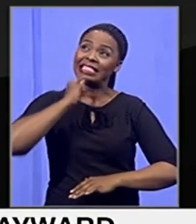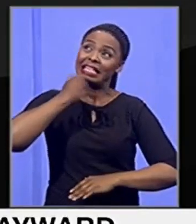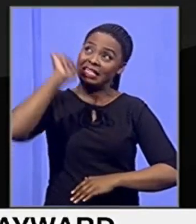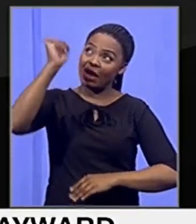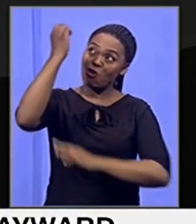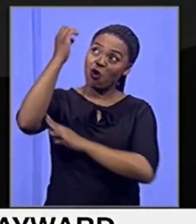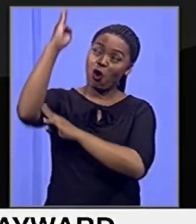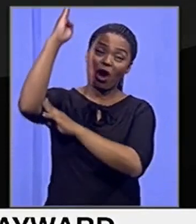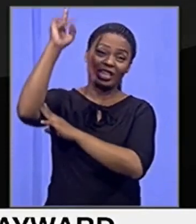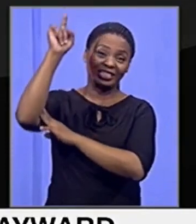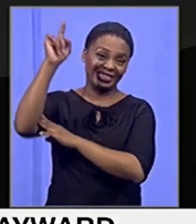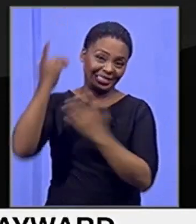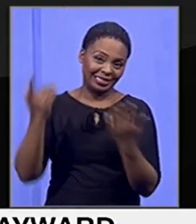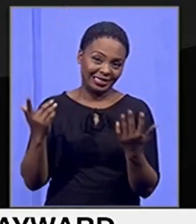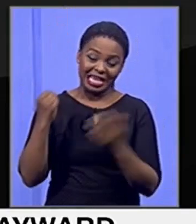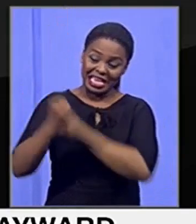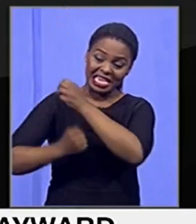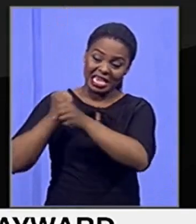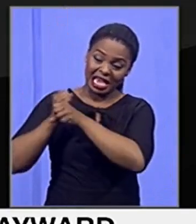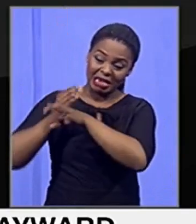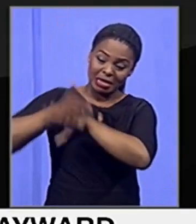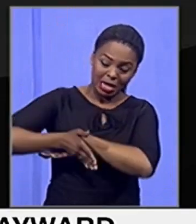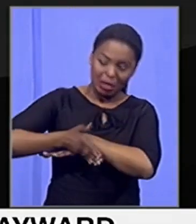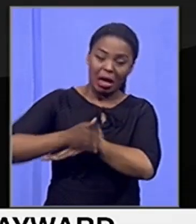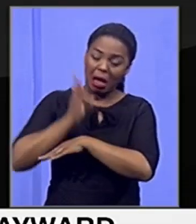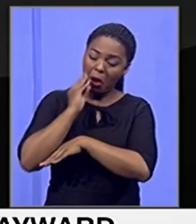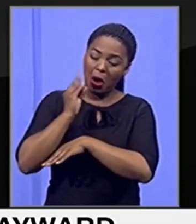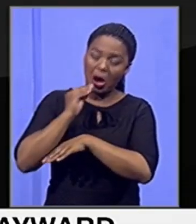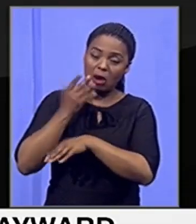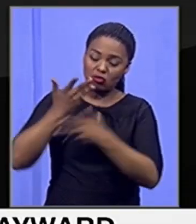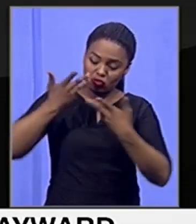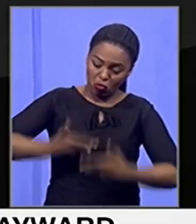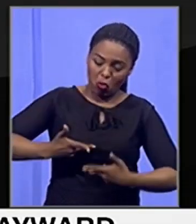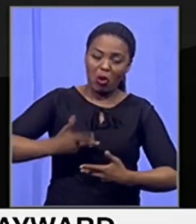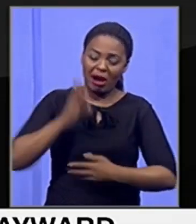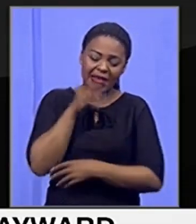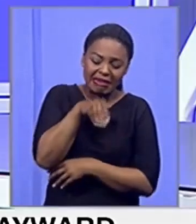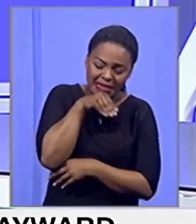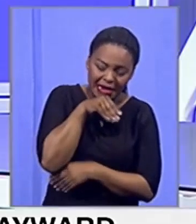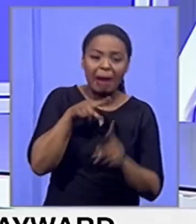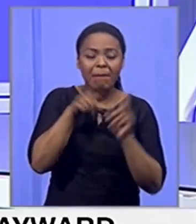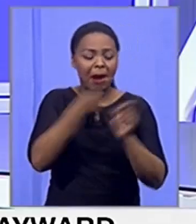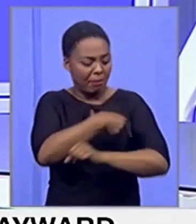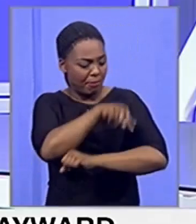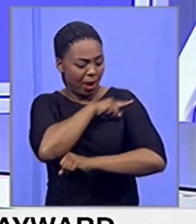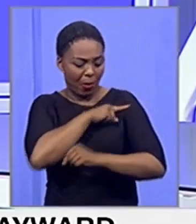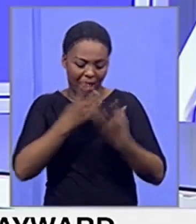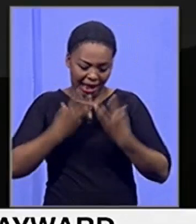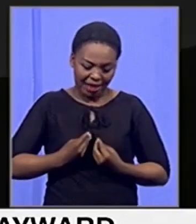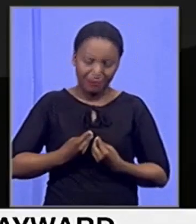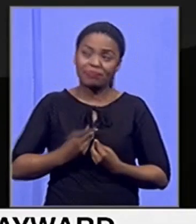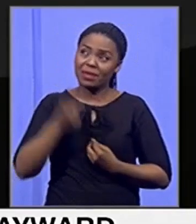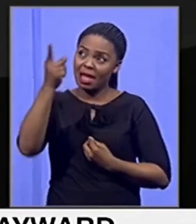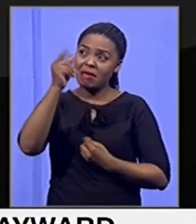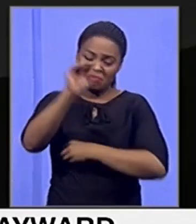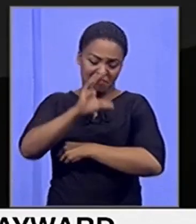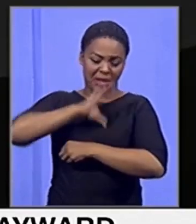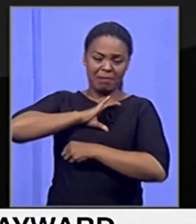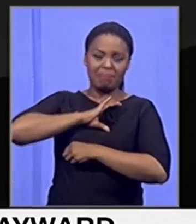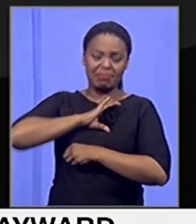fetse dilemo tse di ka ke ntse ke sa na le matla. Re a leboha. Ke na le talent ya tša